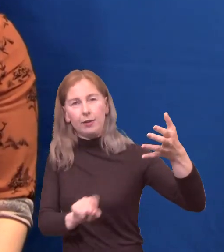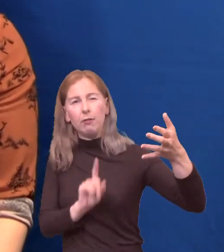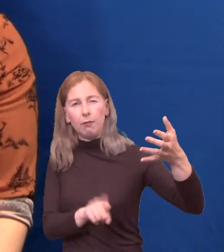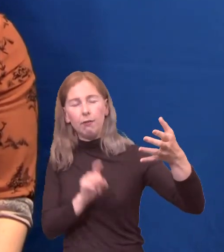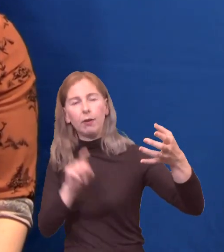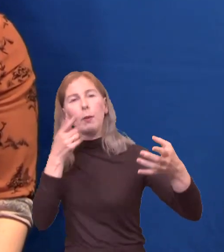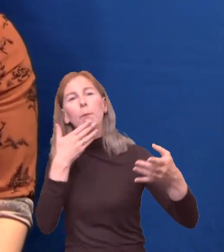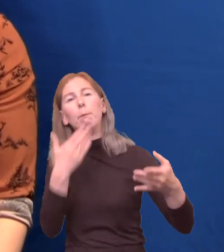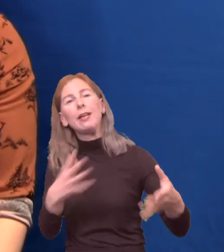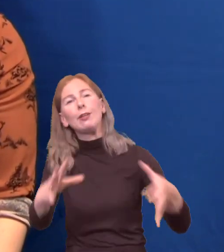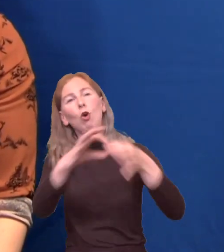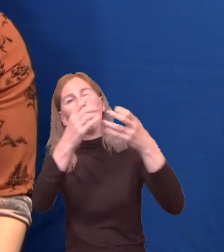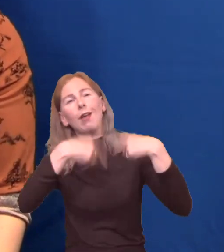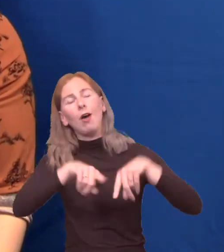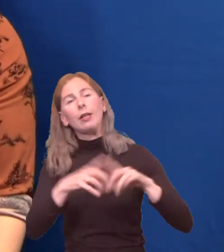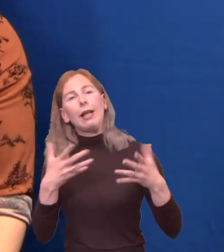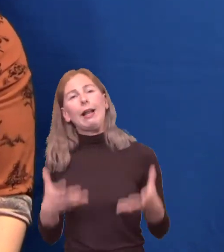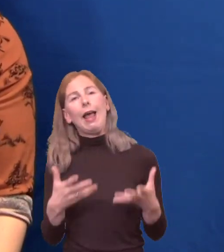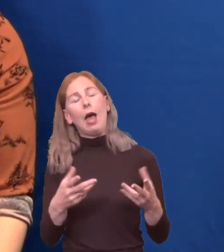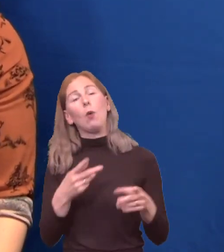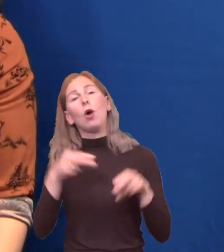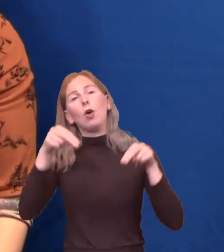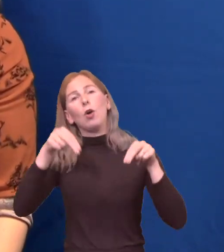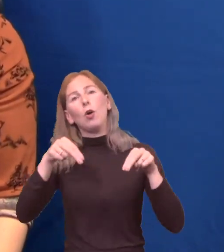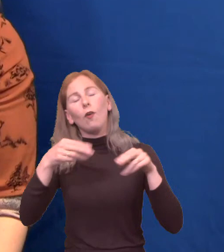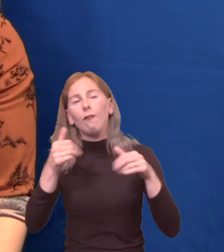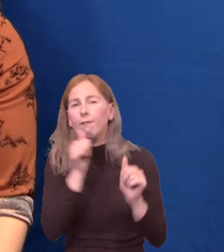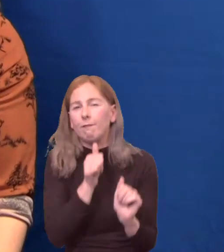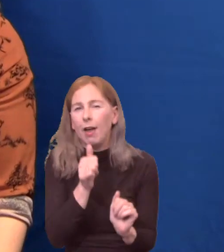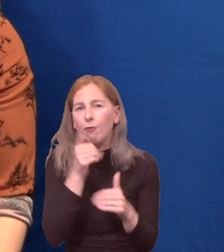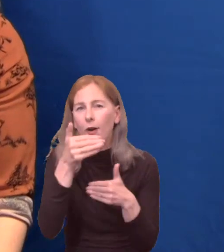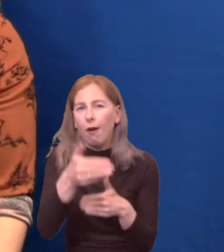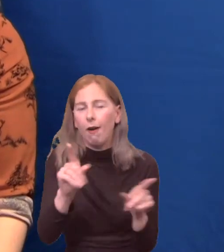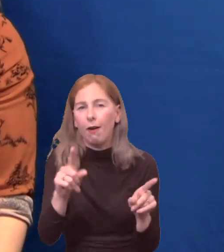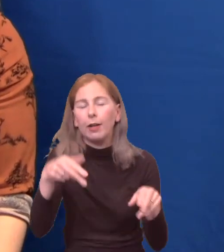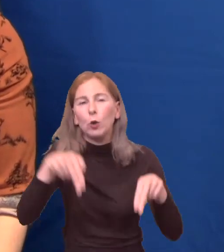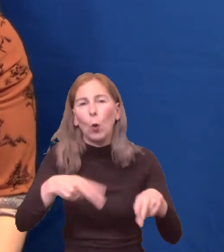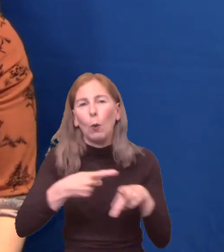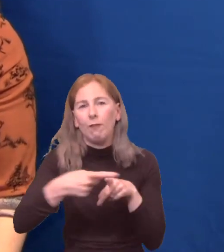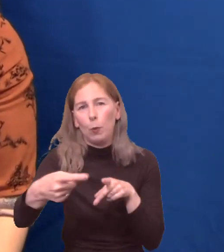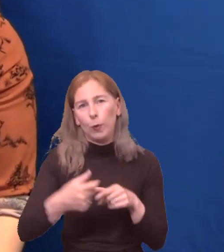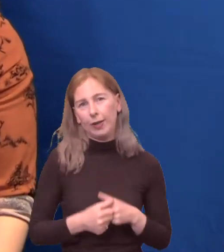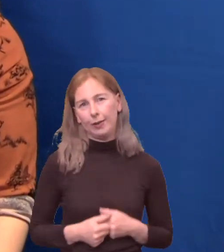touch. We want to hear from you. And now it's on to everyone's favourite slot, Dog of the Week.